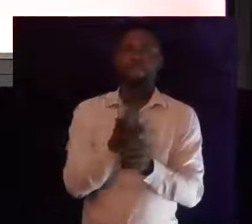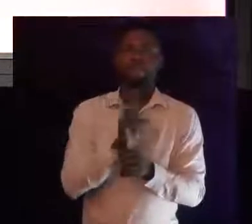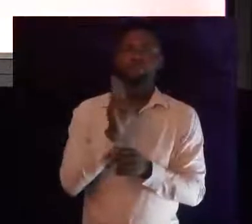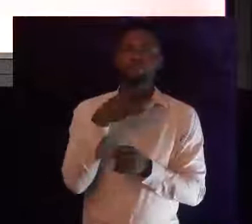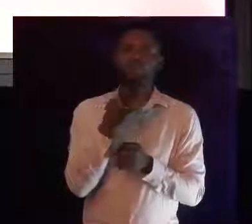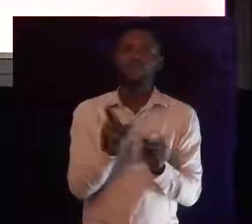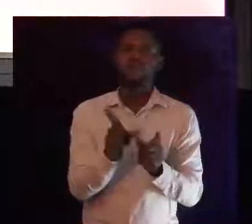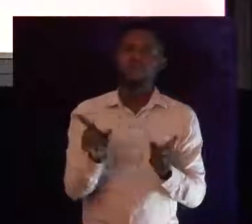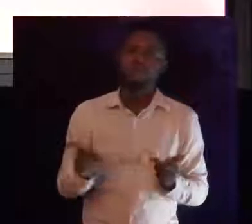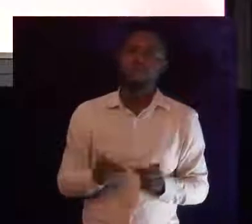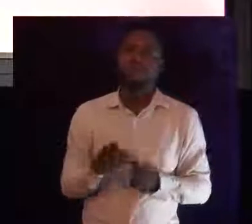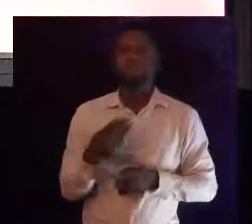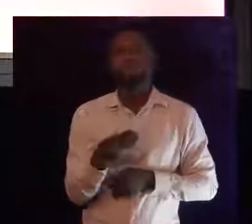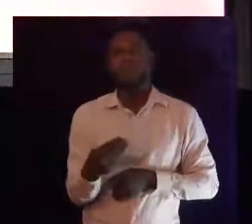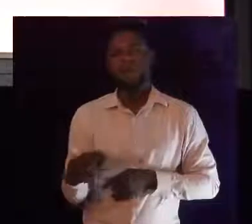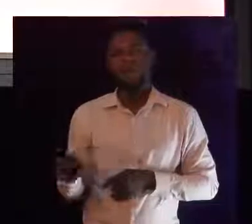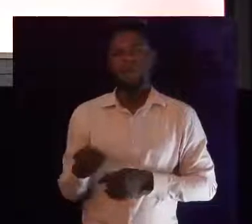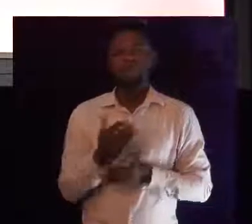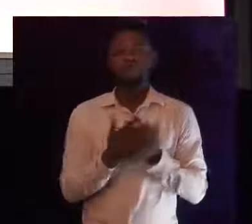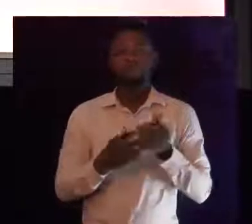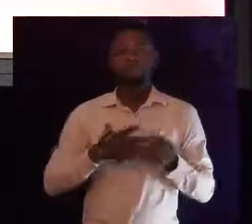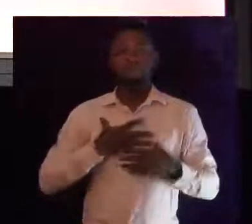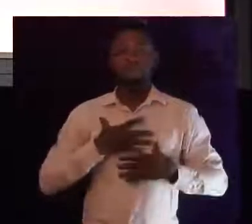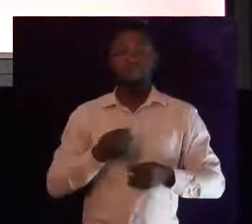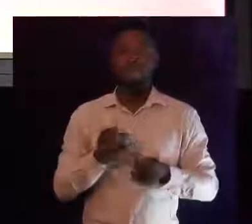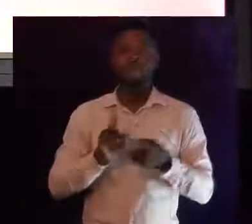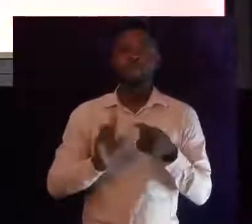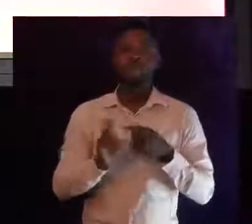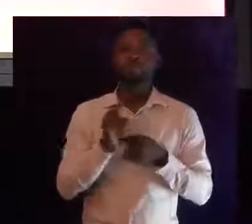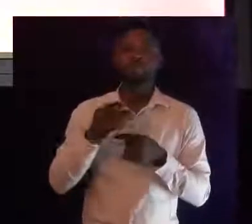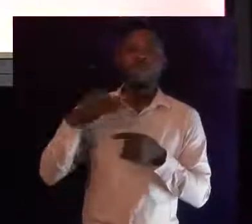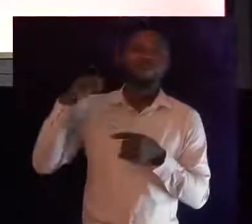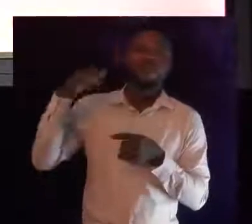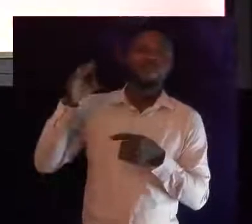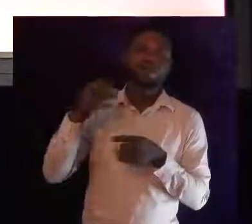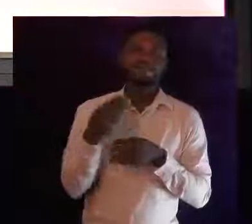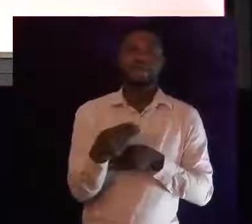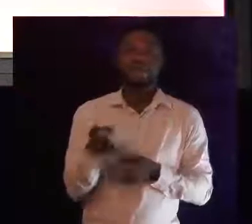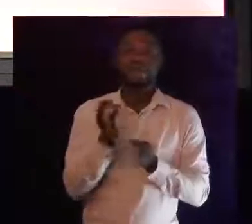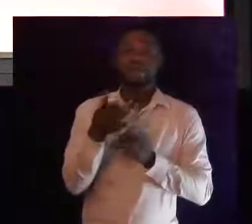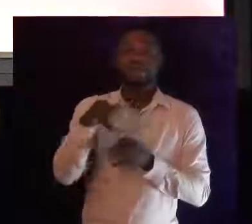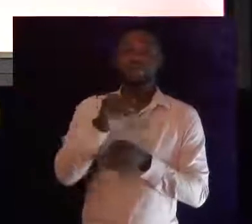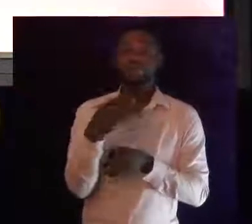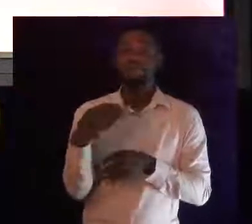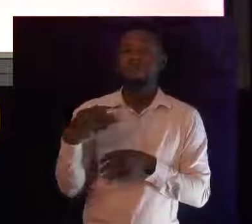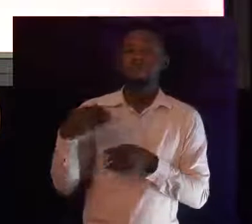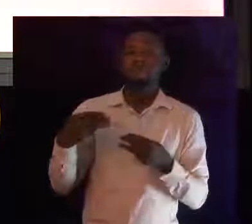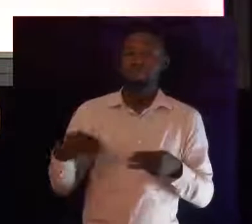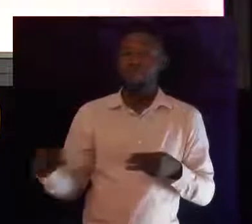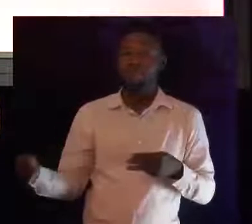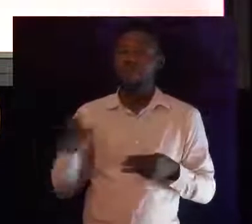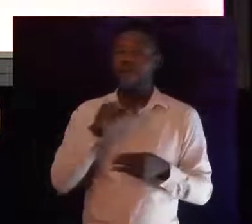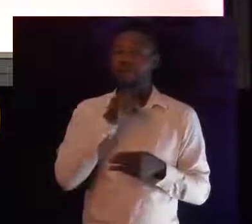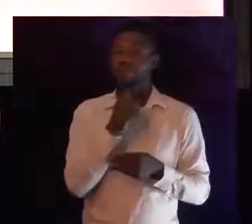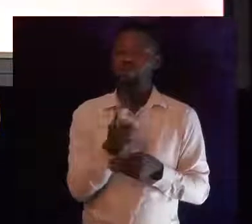use of local materials. Some prefer to use foreign materials for their houses. And as such, if those materials are not